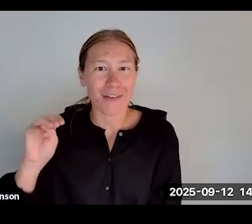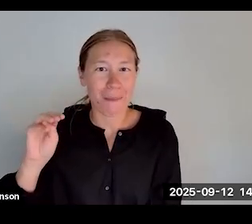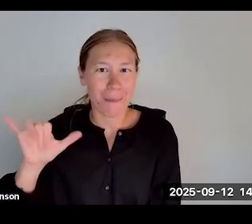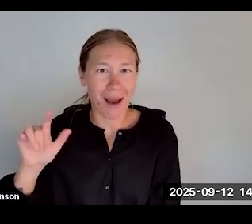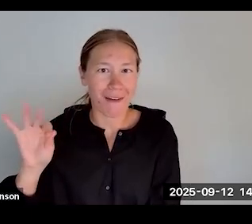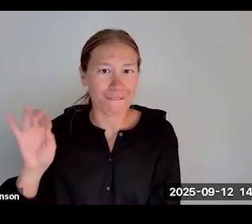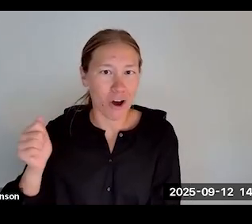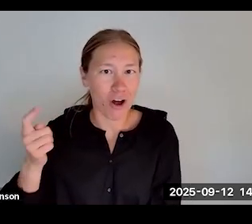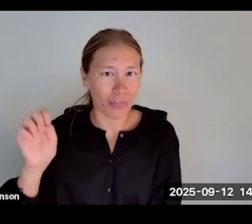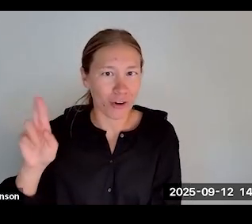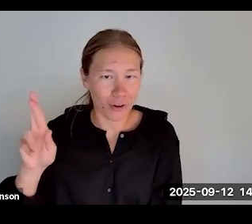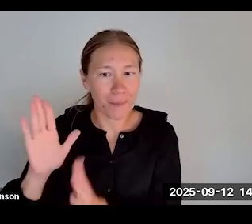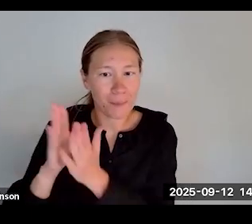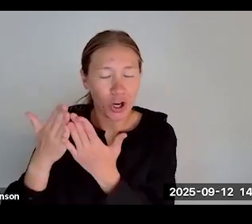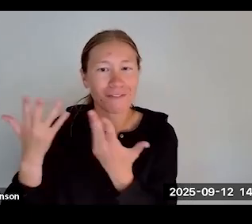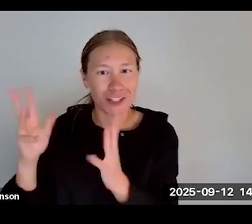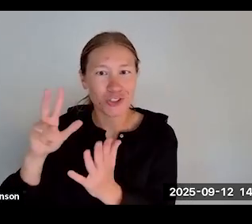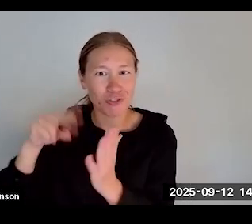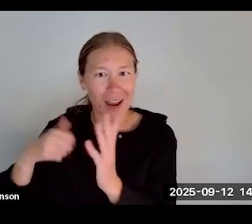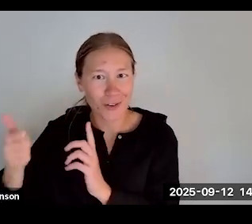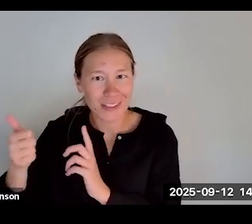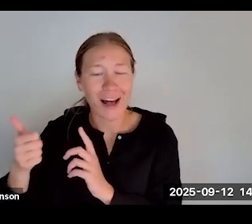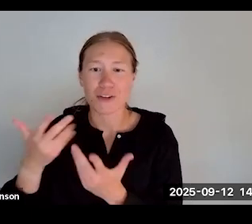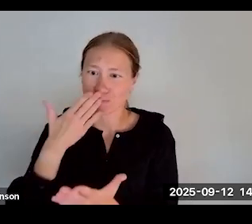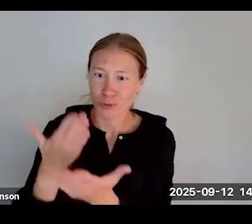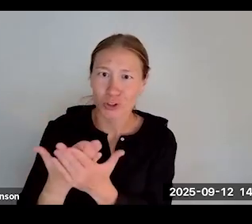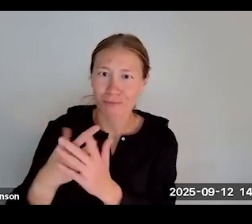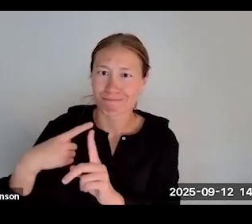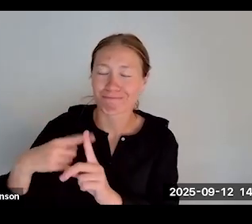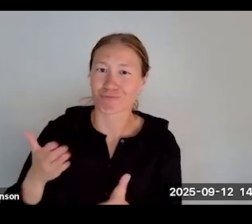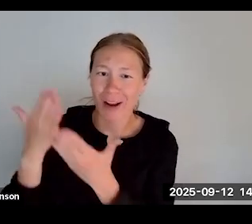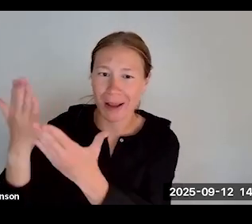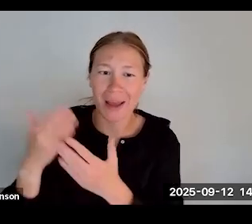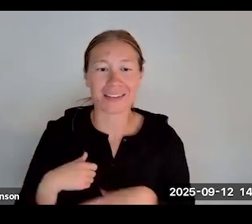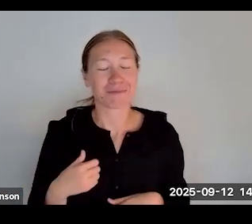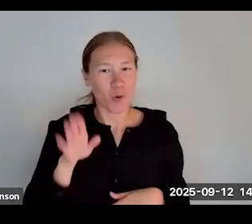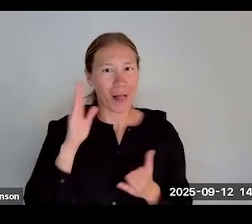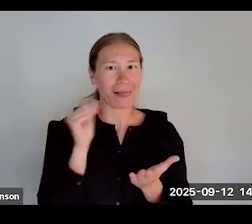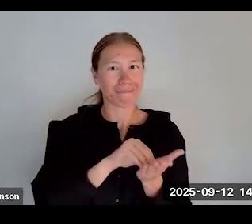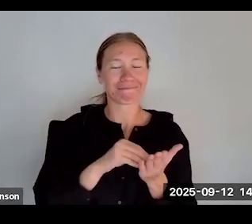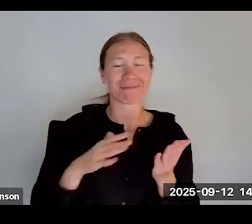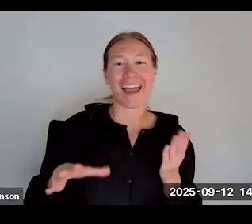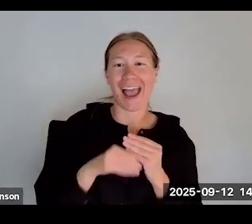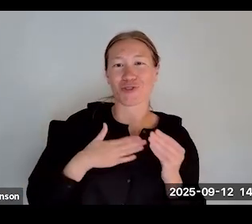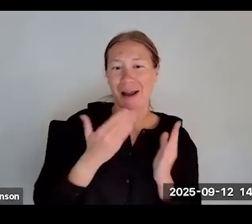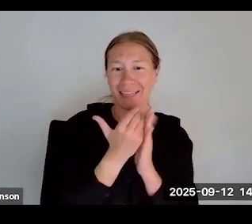picture book adaptation was published in 2019 and has a Goodreads score of 4.23